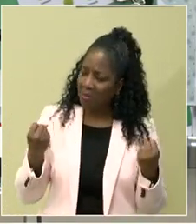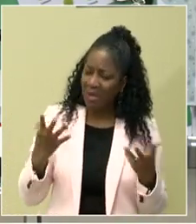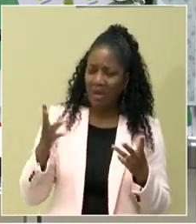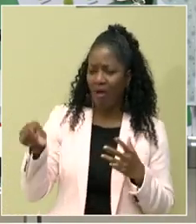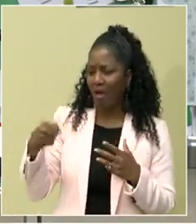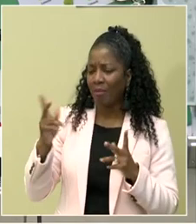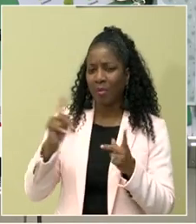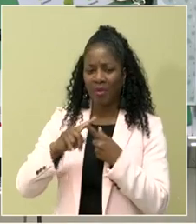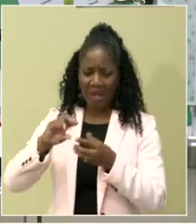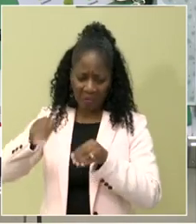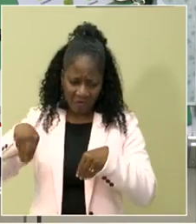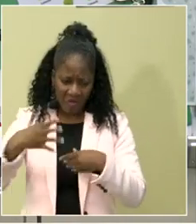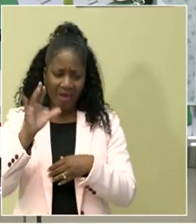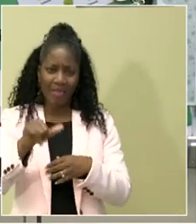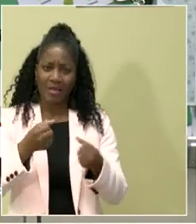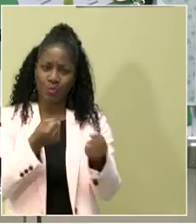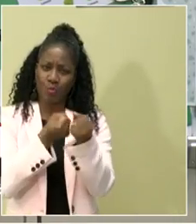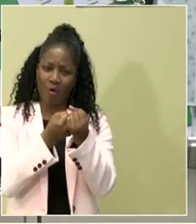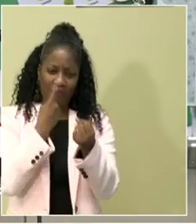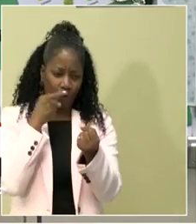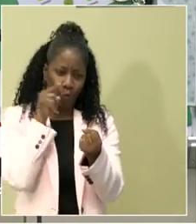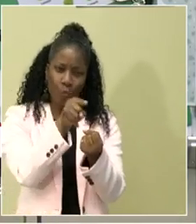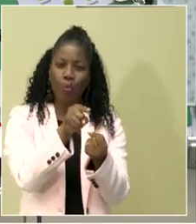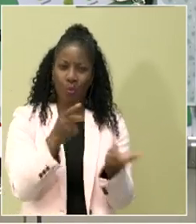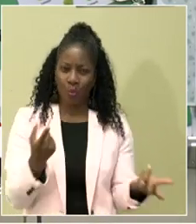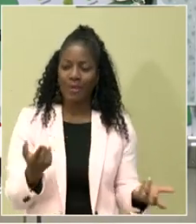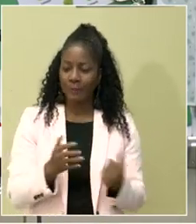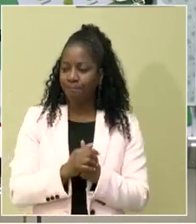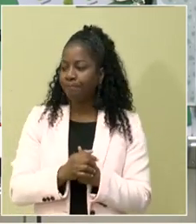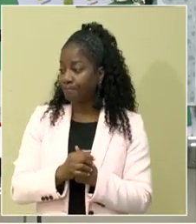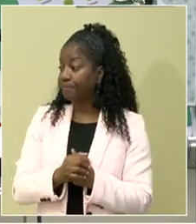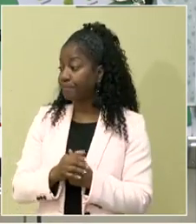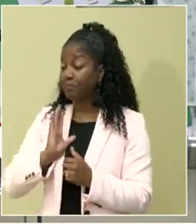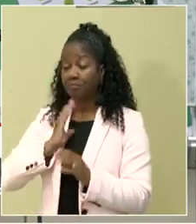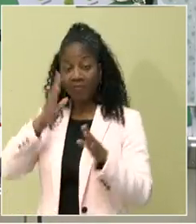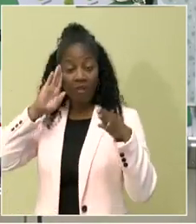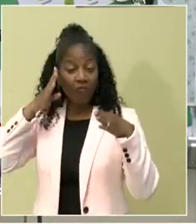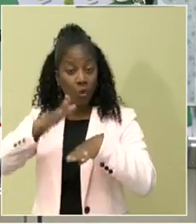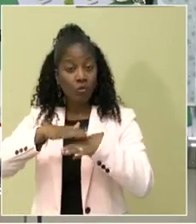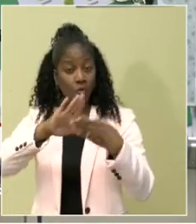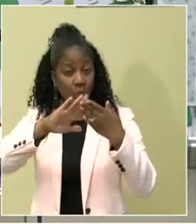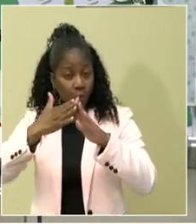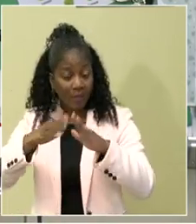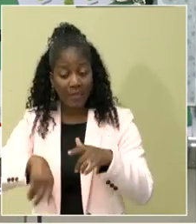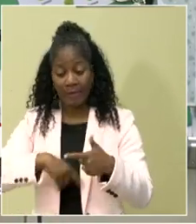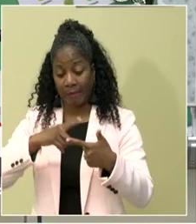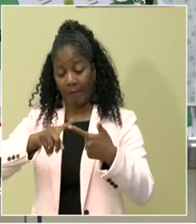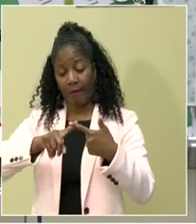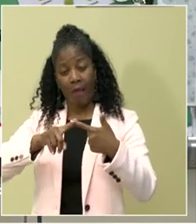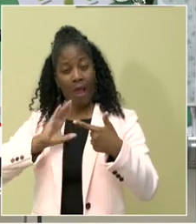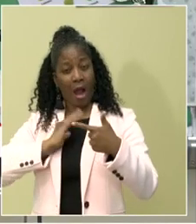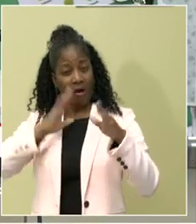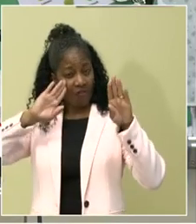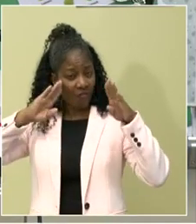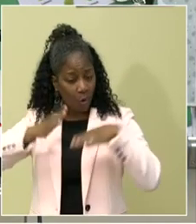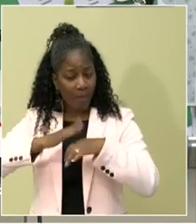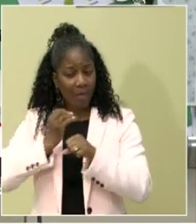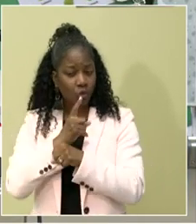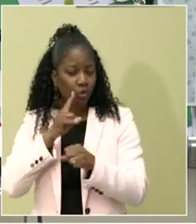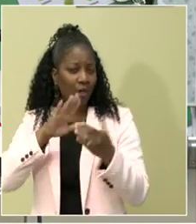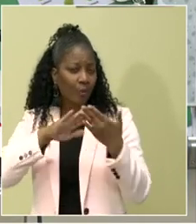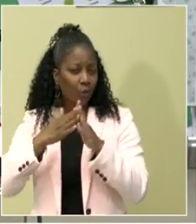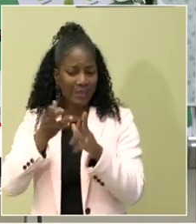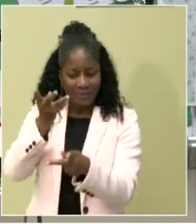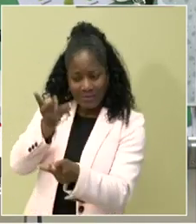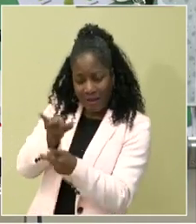people who can provide that support. And so our focus on community, our focus on making sure our community takes